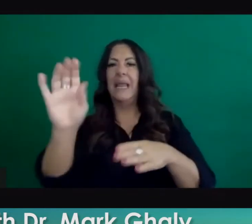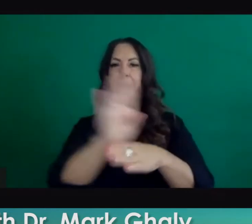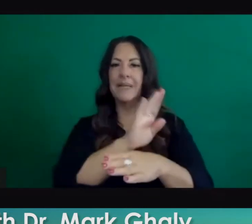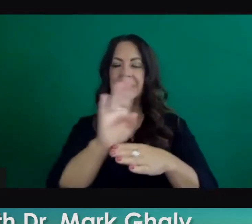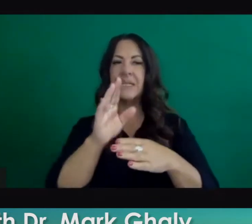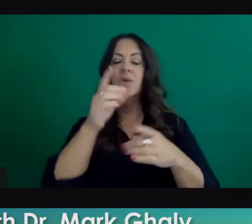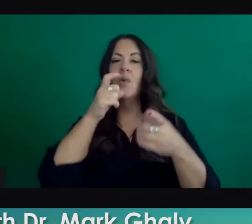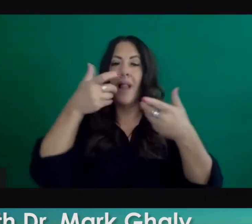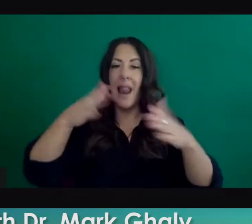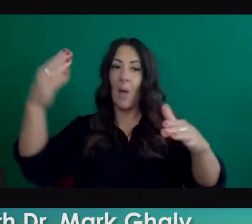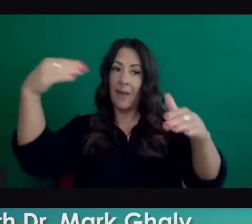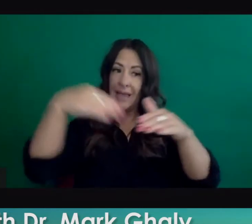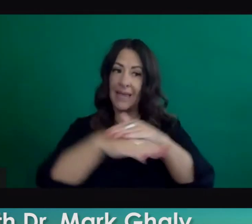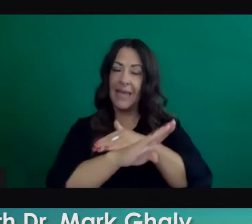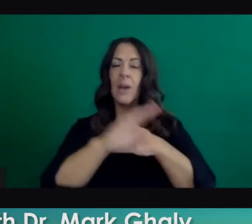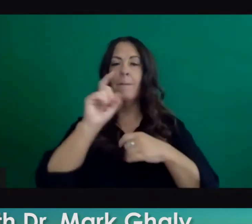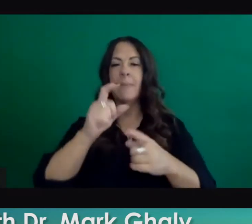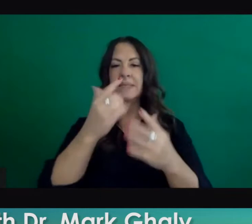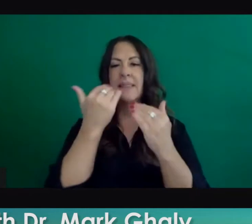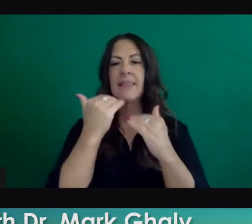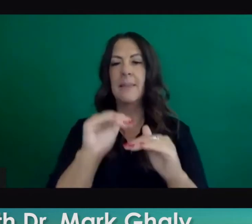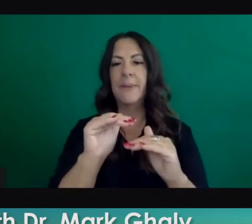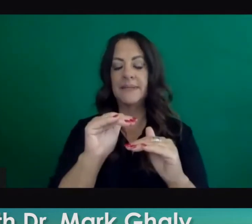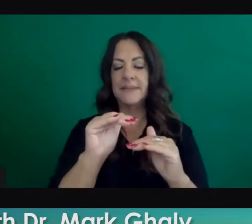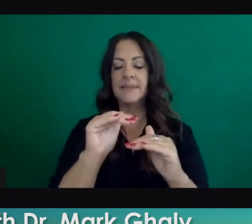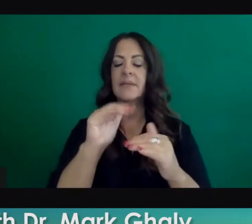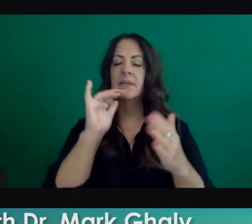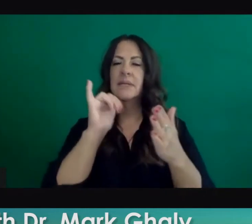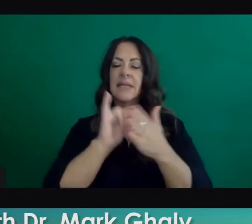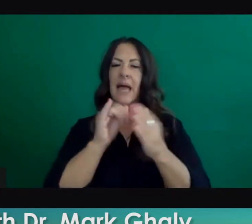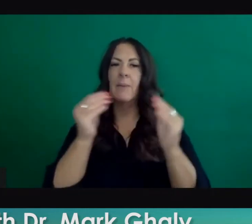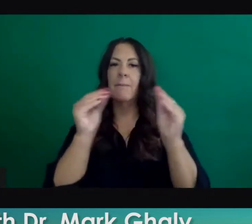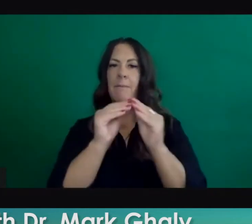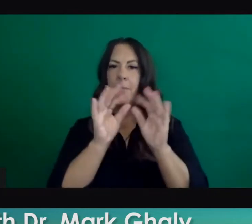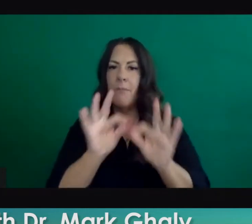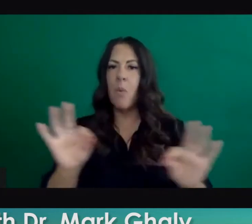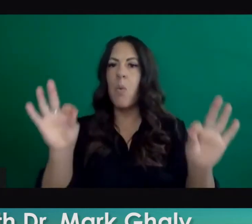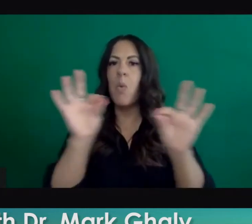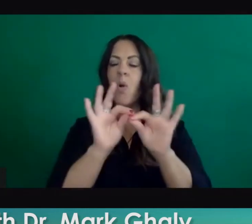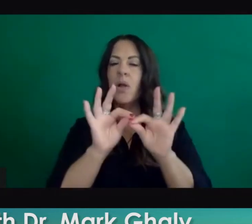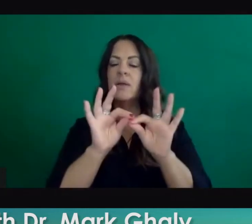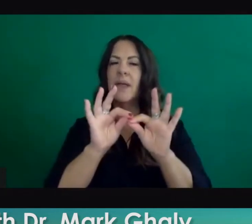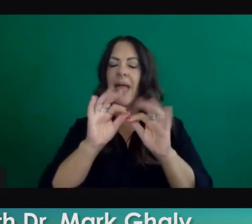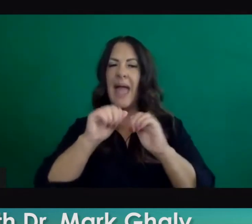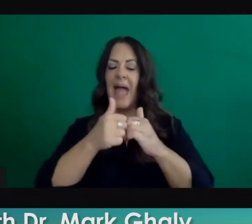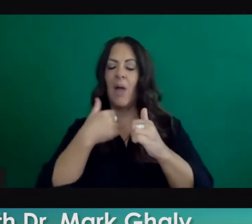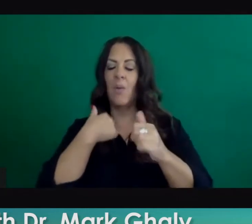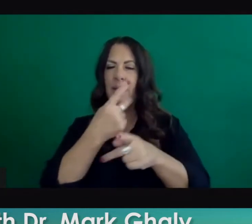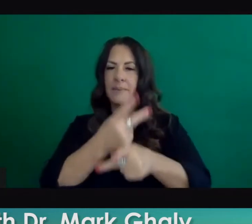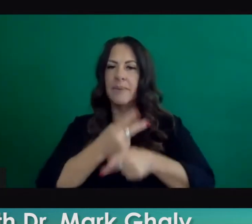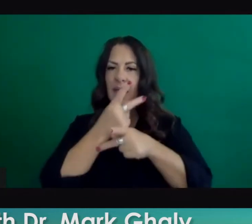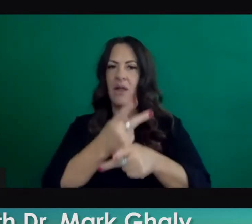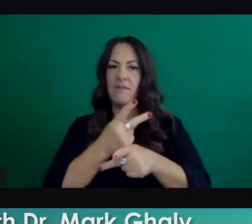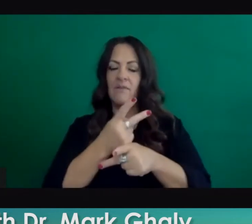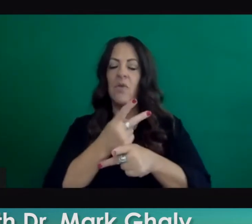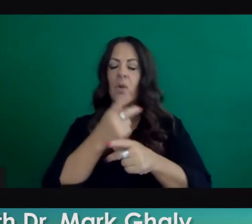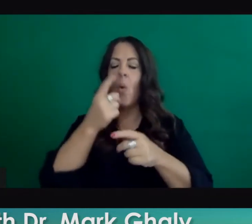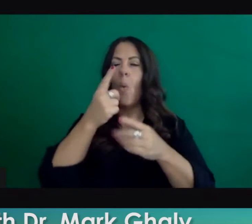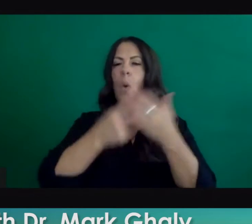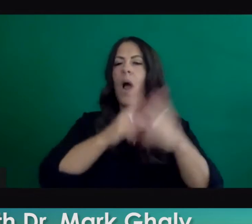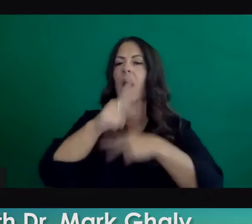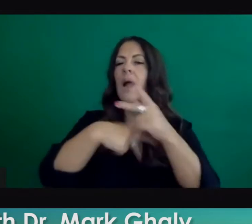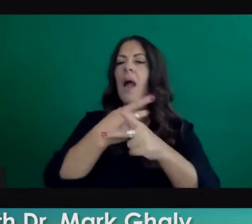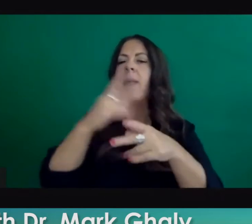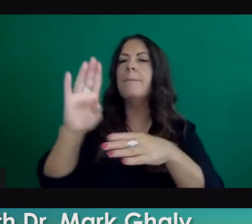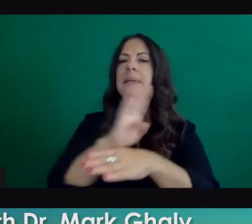with even finer or more attentive details to how we modify business sectors. So we